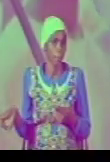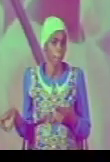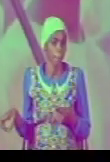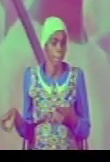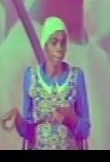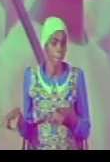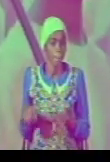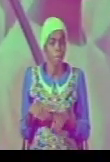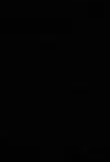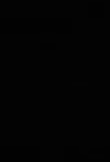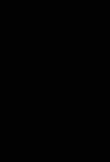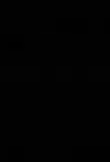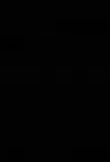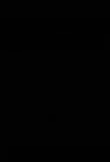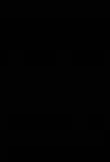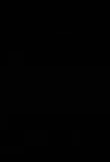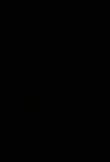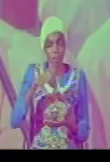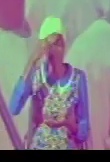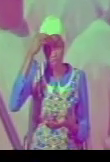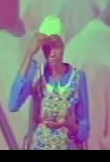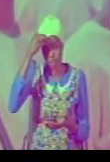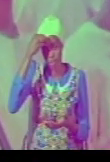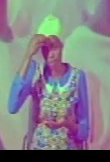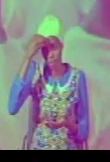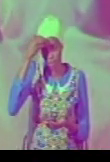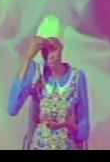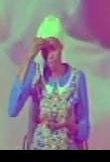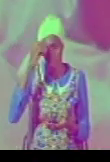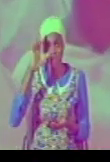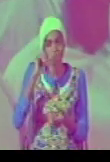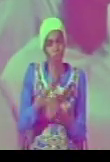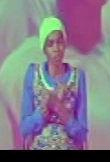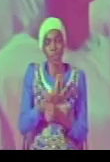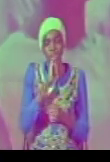Your love is stronger than my